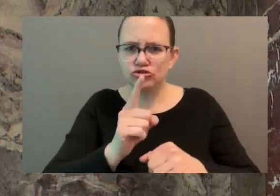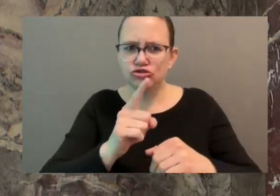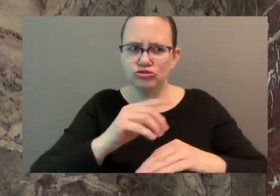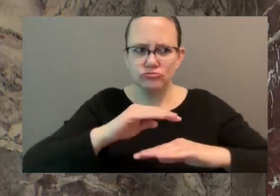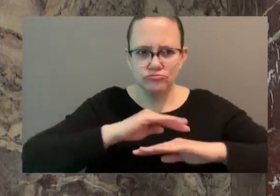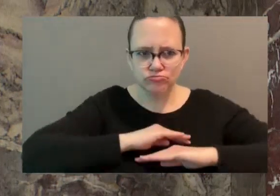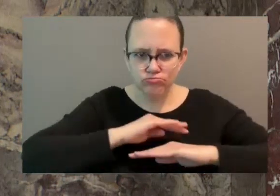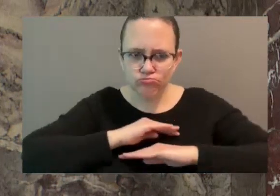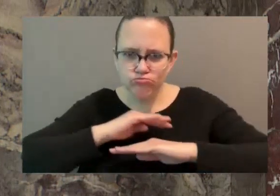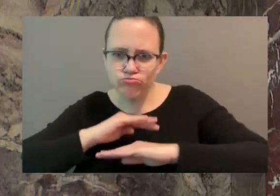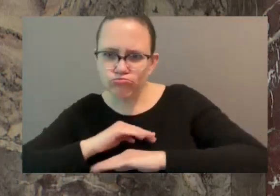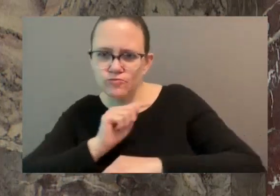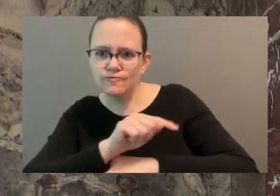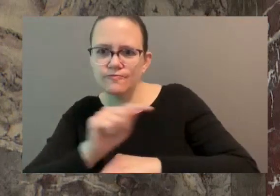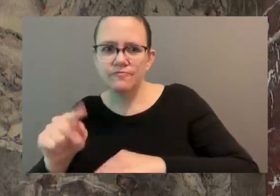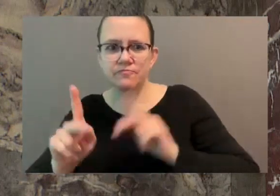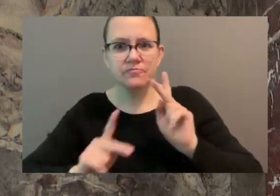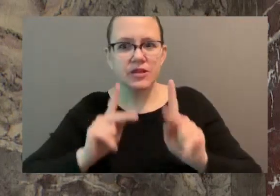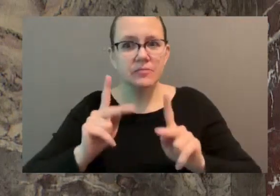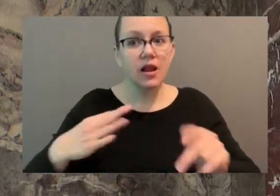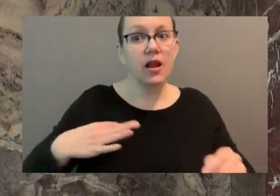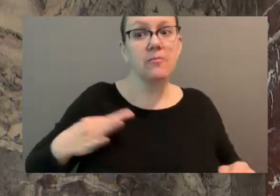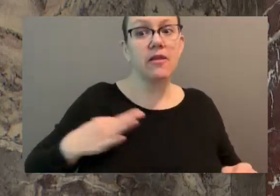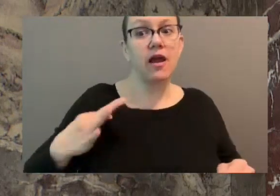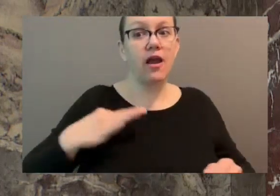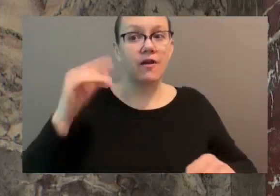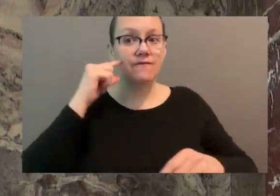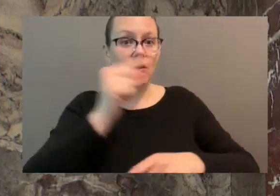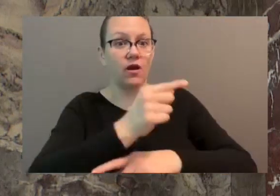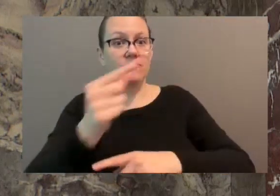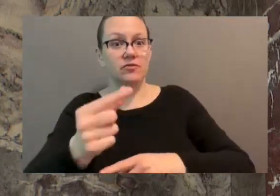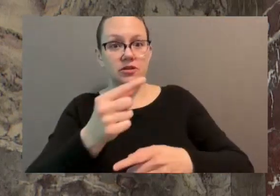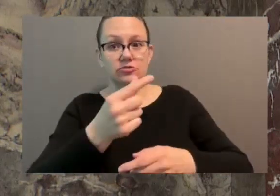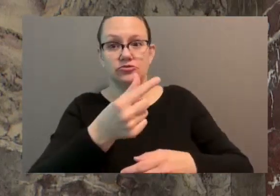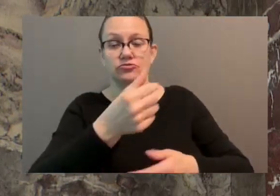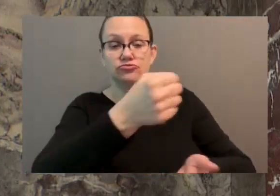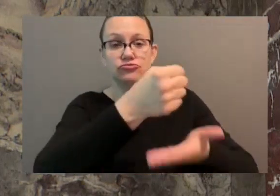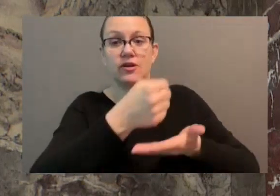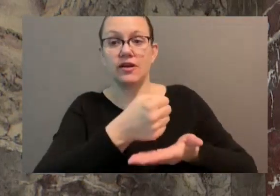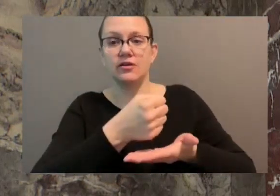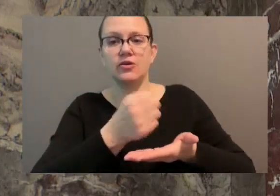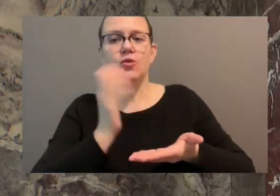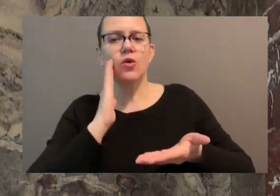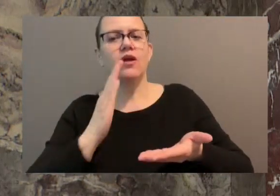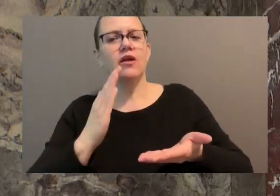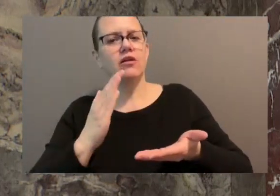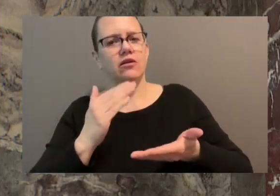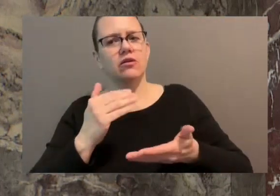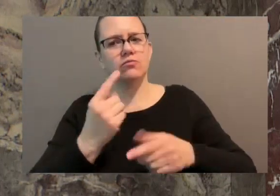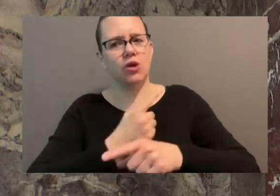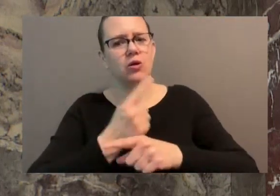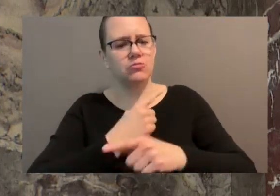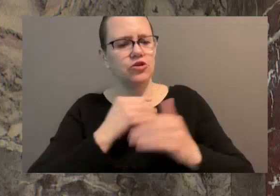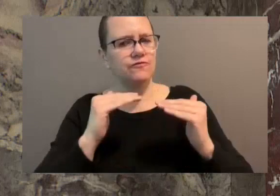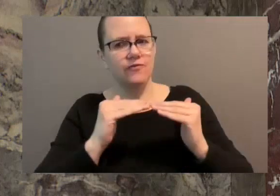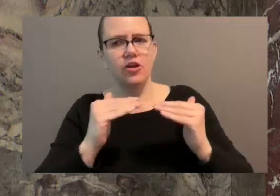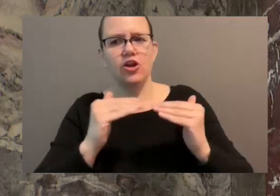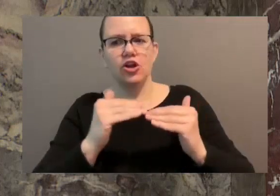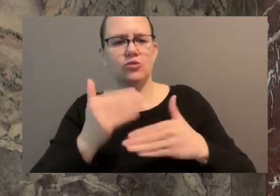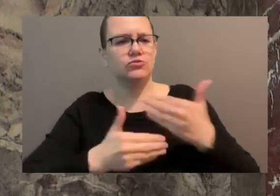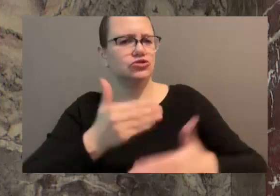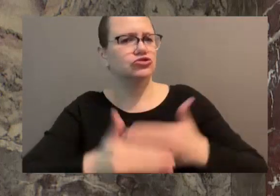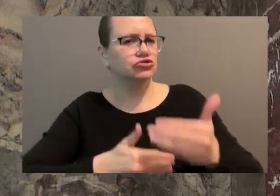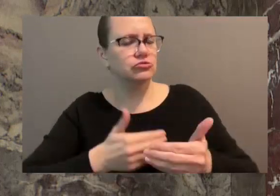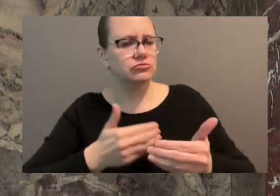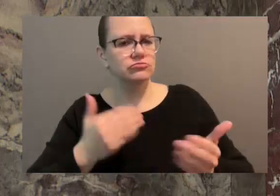to support some really exciting programs. Programs that maybe the member won't exactly support because I don't even know if he believes in human-caused